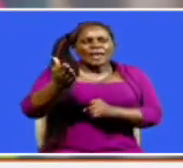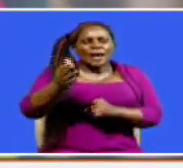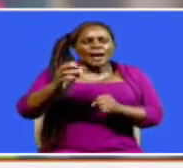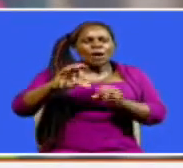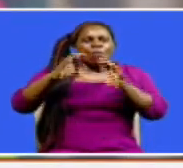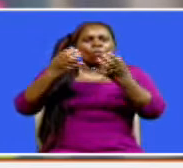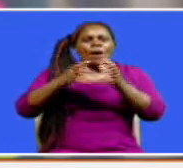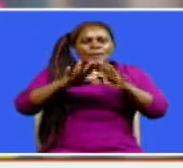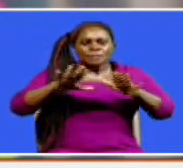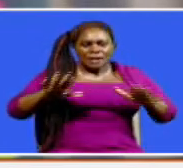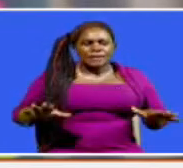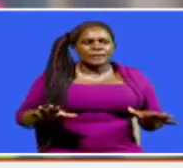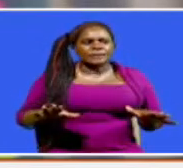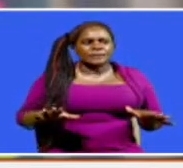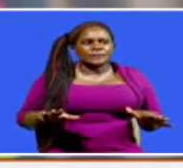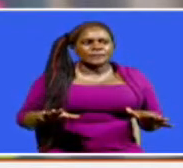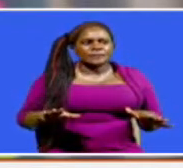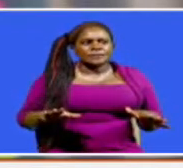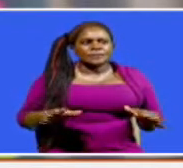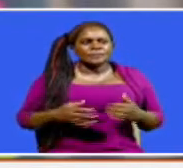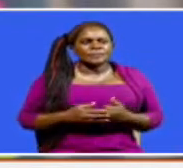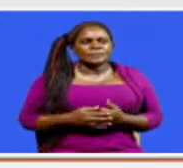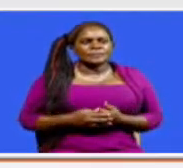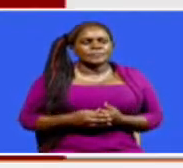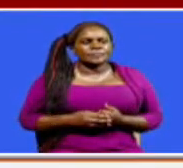marketplace using generative AI?